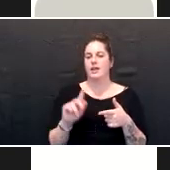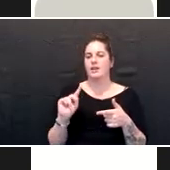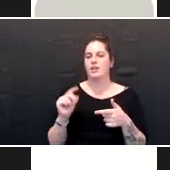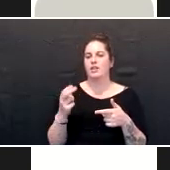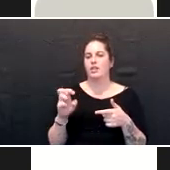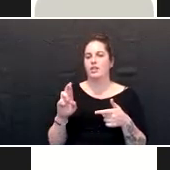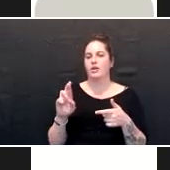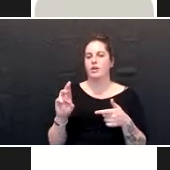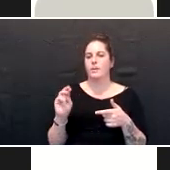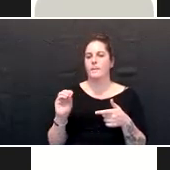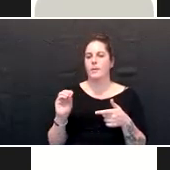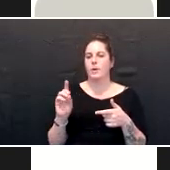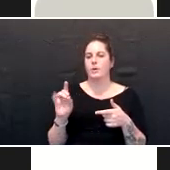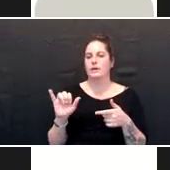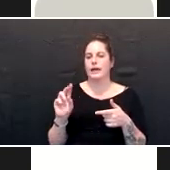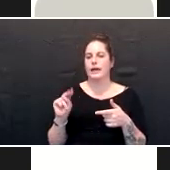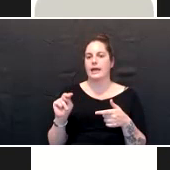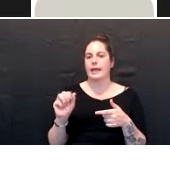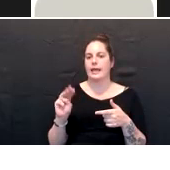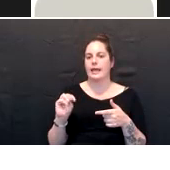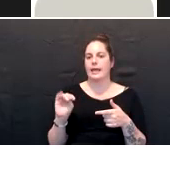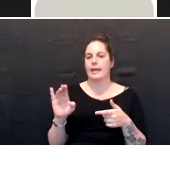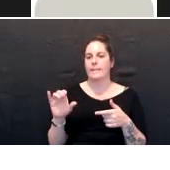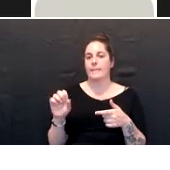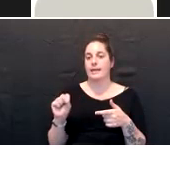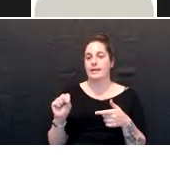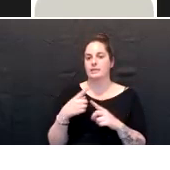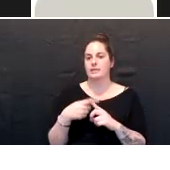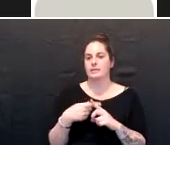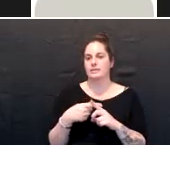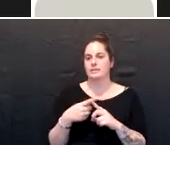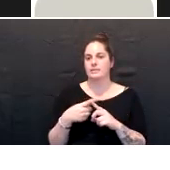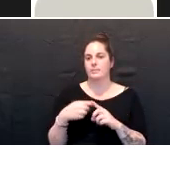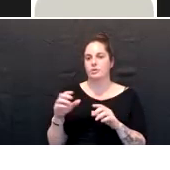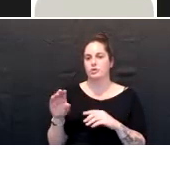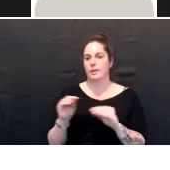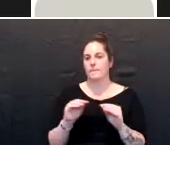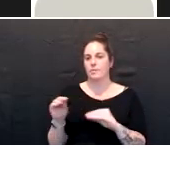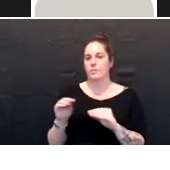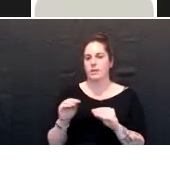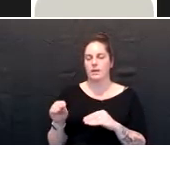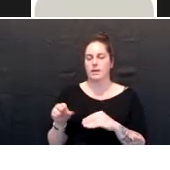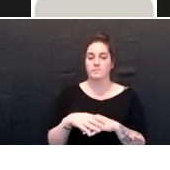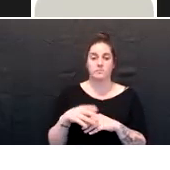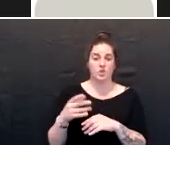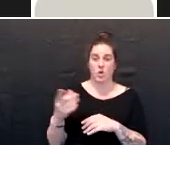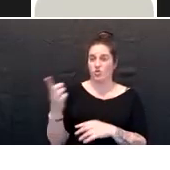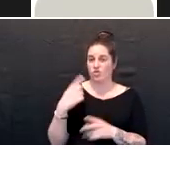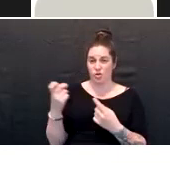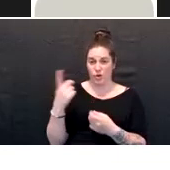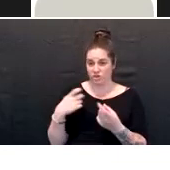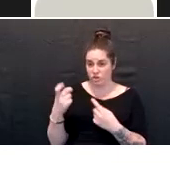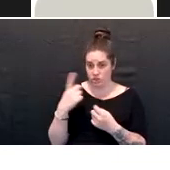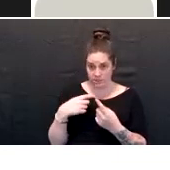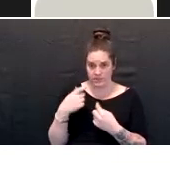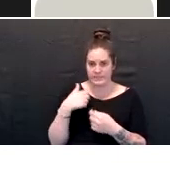thermodynamics. Okay. So if you have questions, I don't have class until 7. I can hang